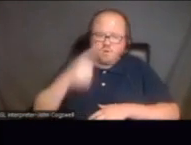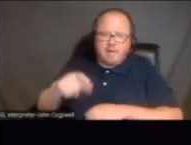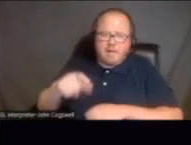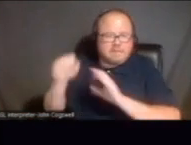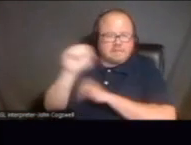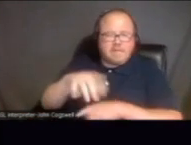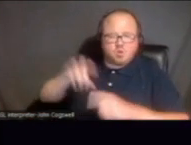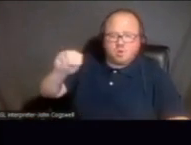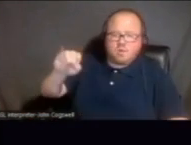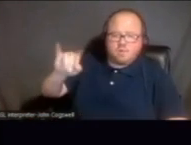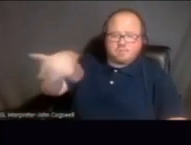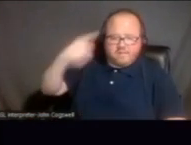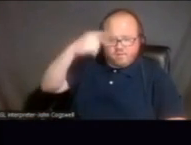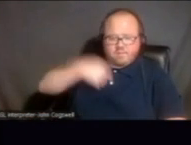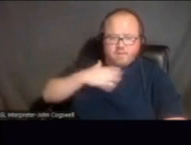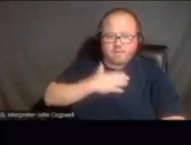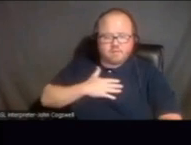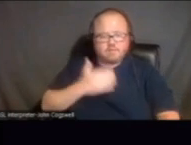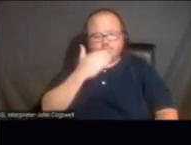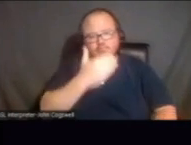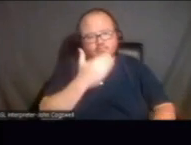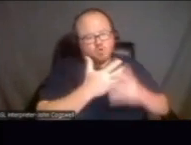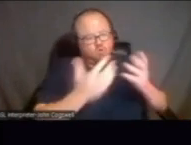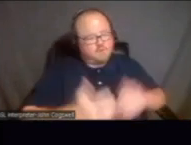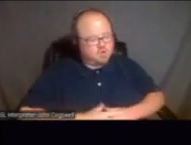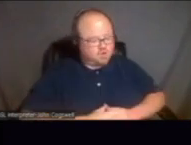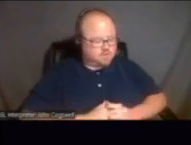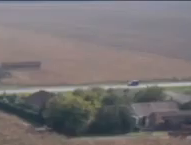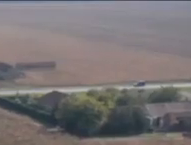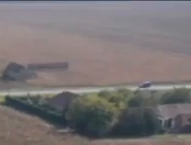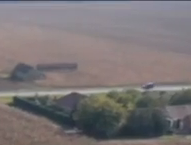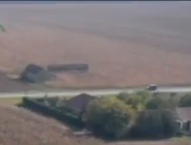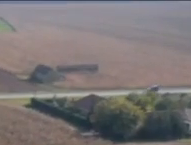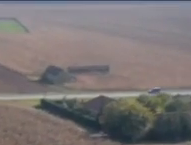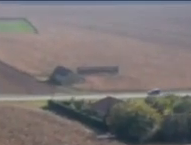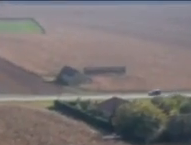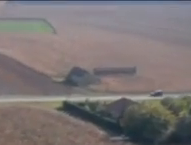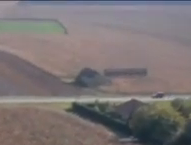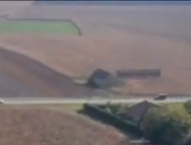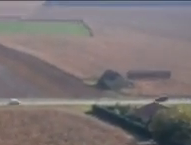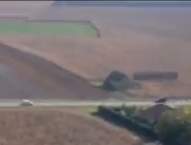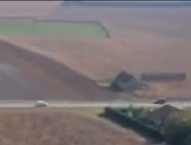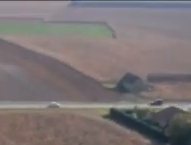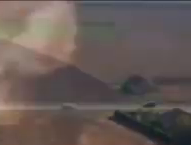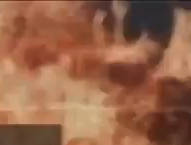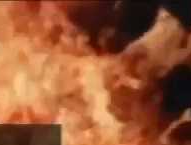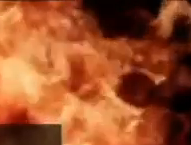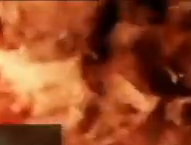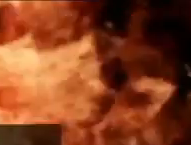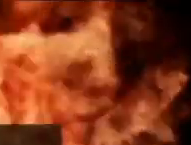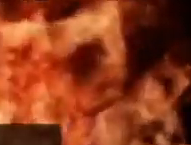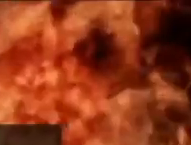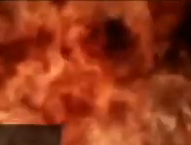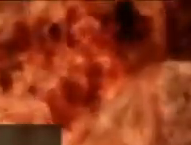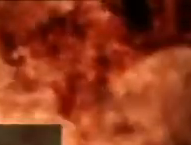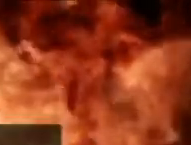Misty for me? Mm-hmm. Thank you so much. We're going to get this all connected. We're going to do good. Yay.